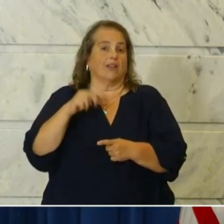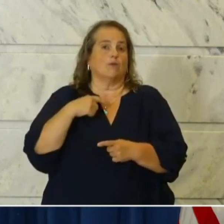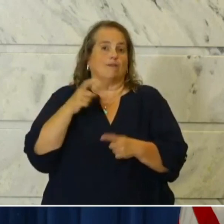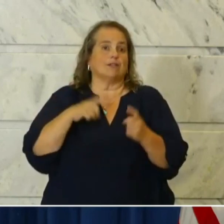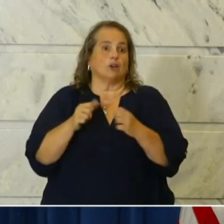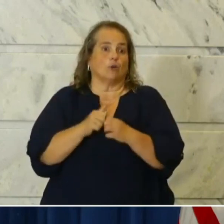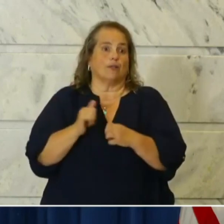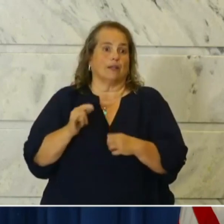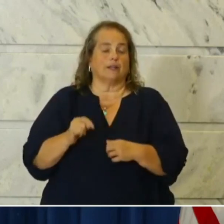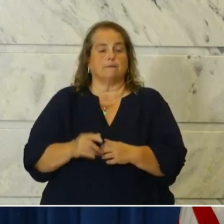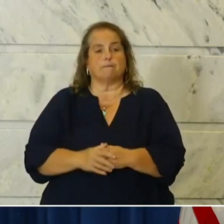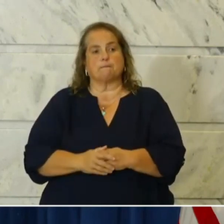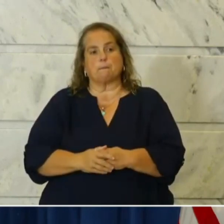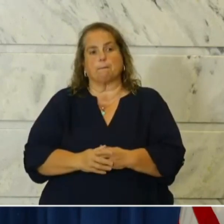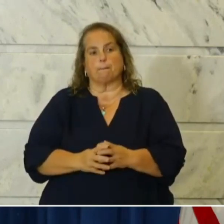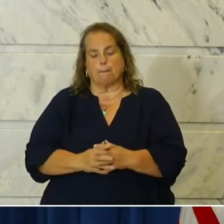with it.